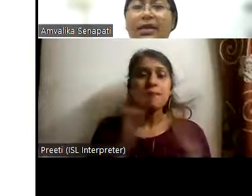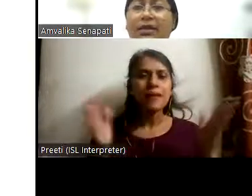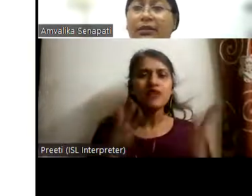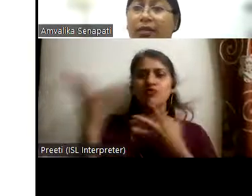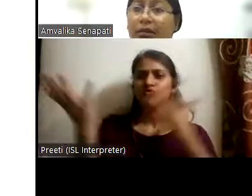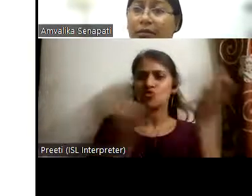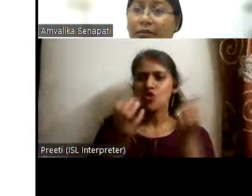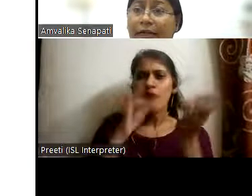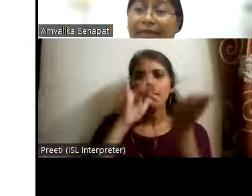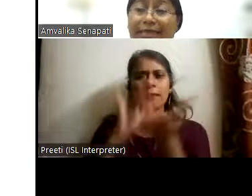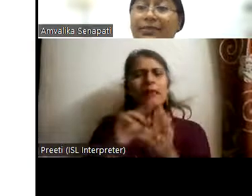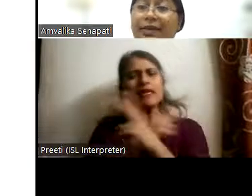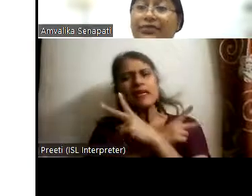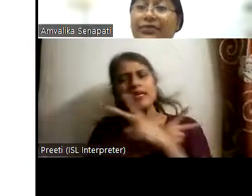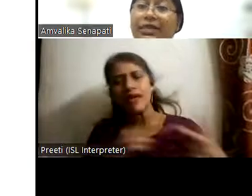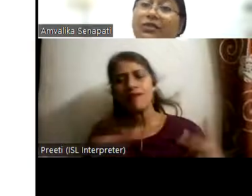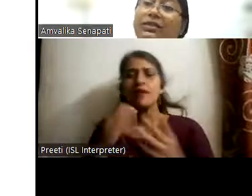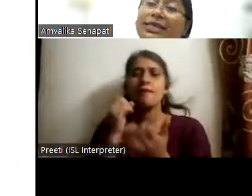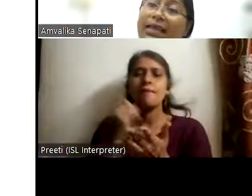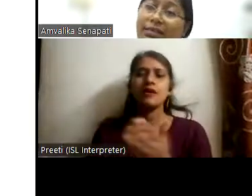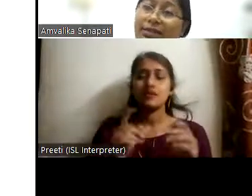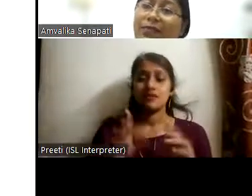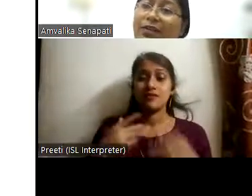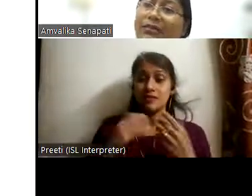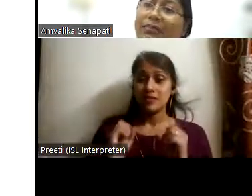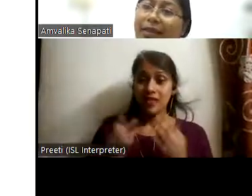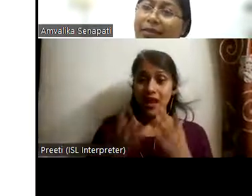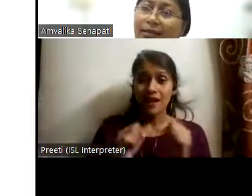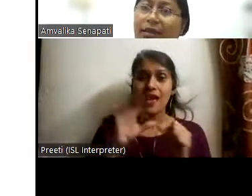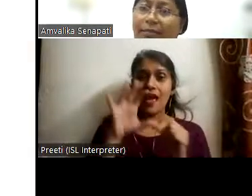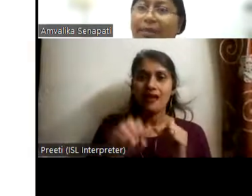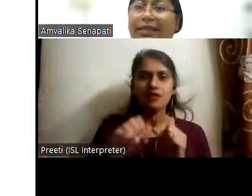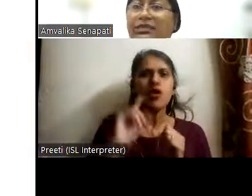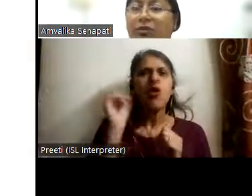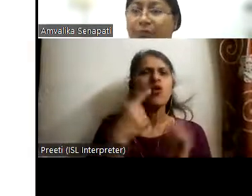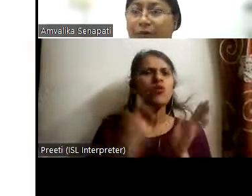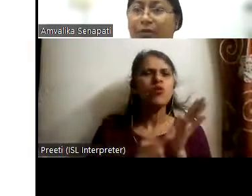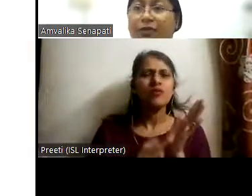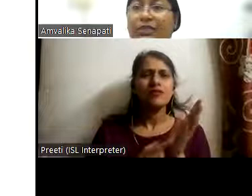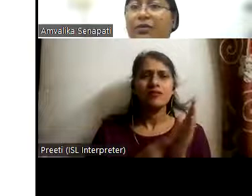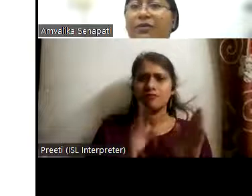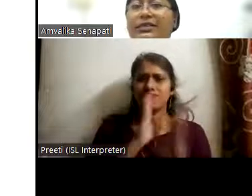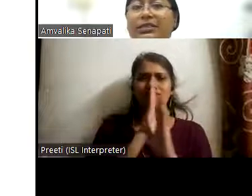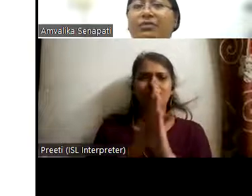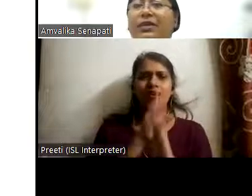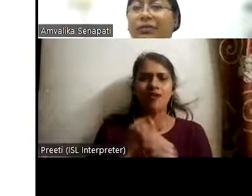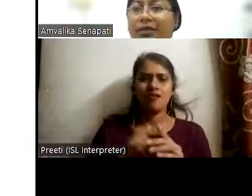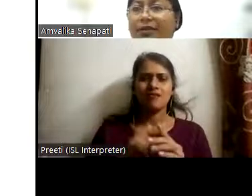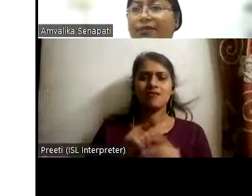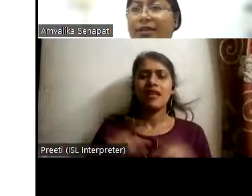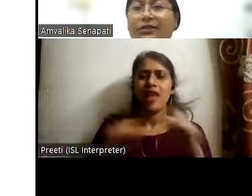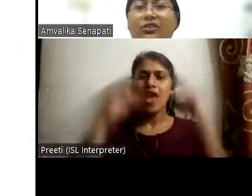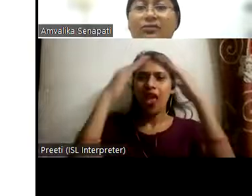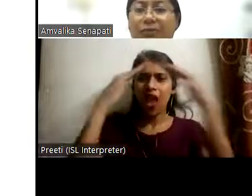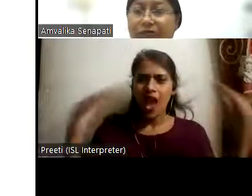complexes, the accessible entry is on the side, somewhere at the back. But that's not proper. What is proper is it should be out